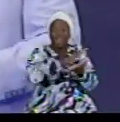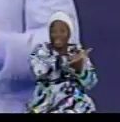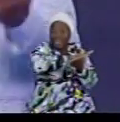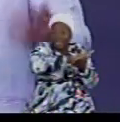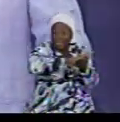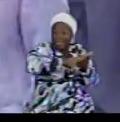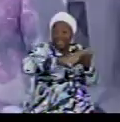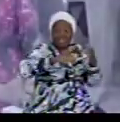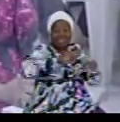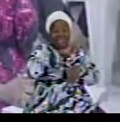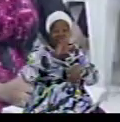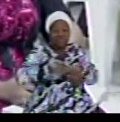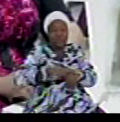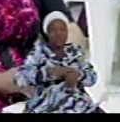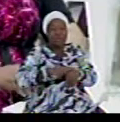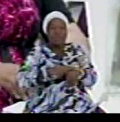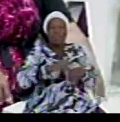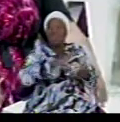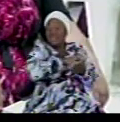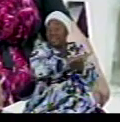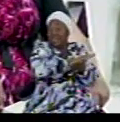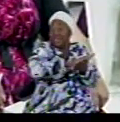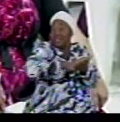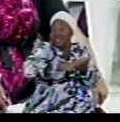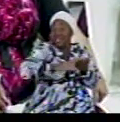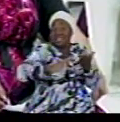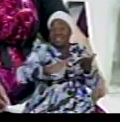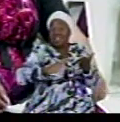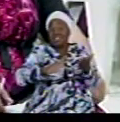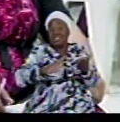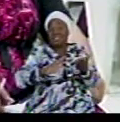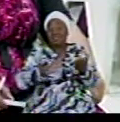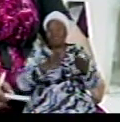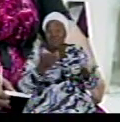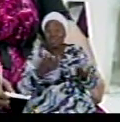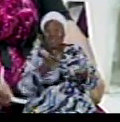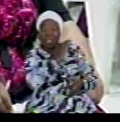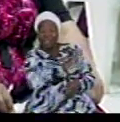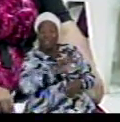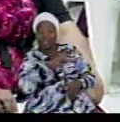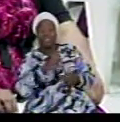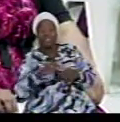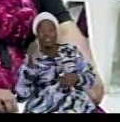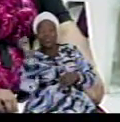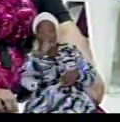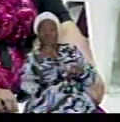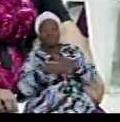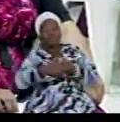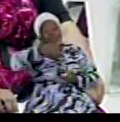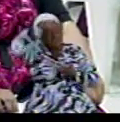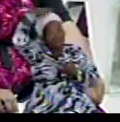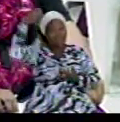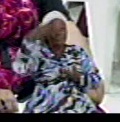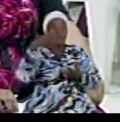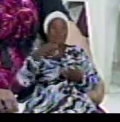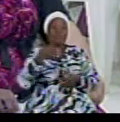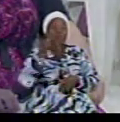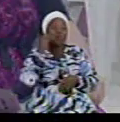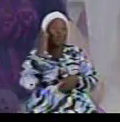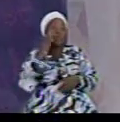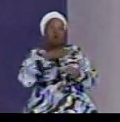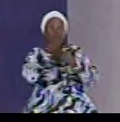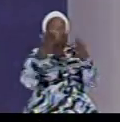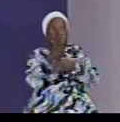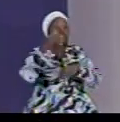nature, incorruptible character, and they threw him to the lions. Then all over the night, the